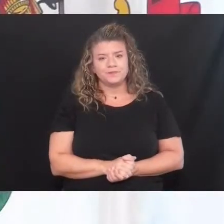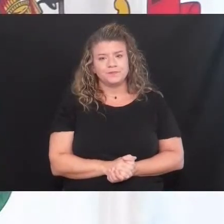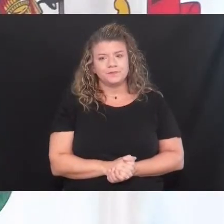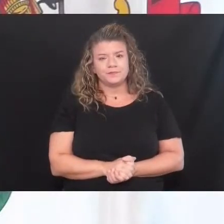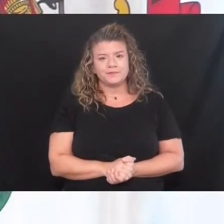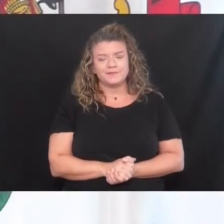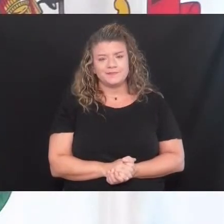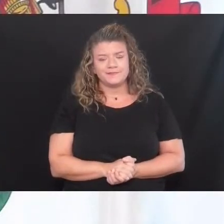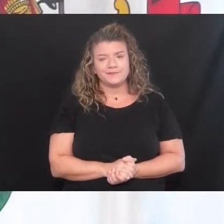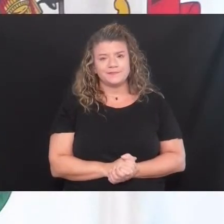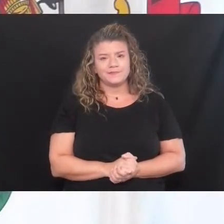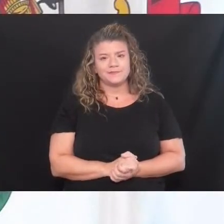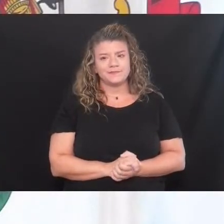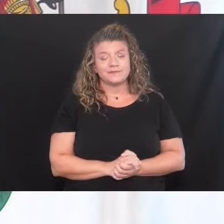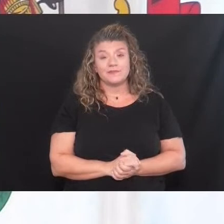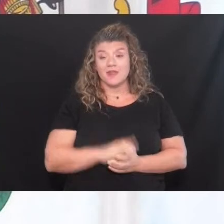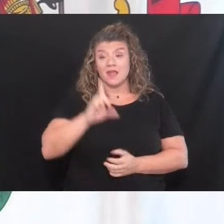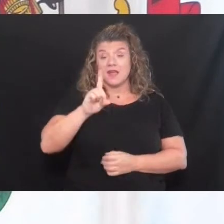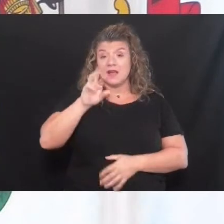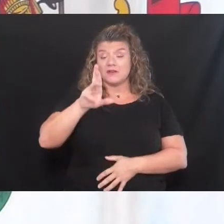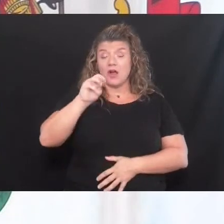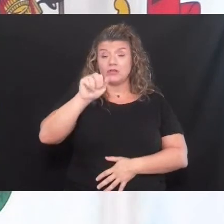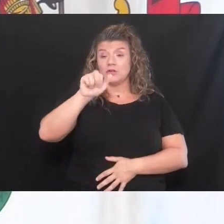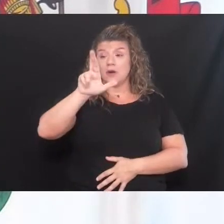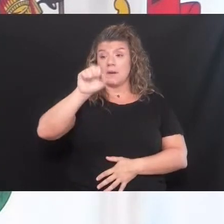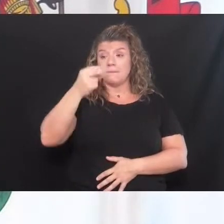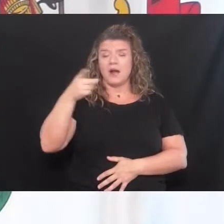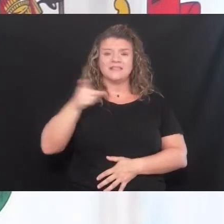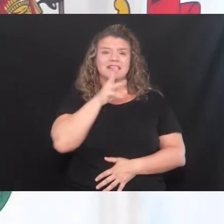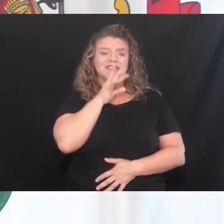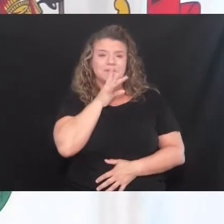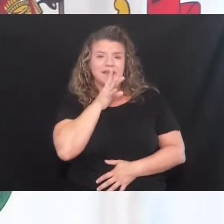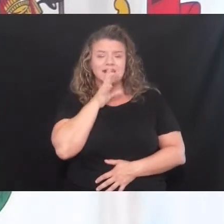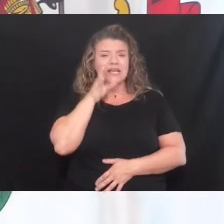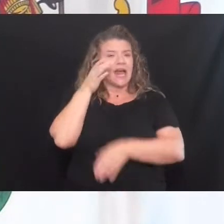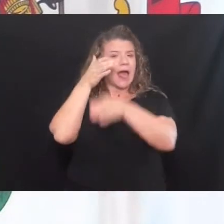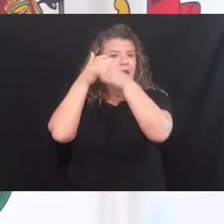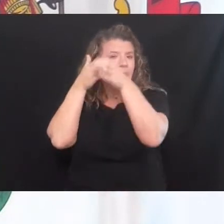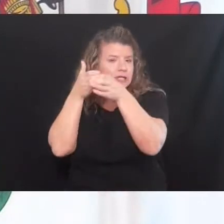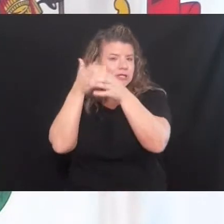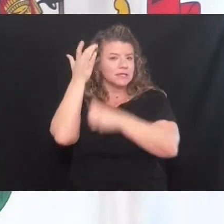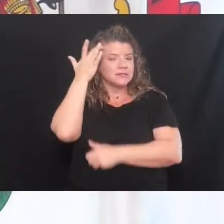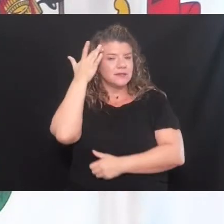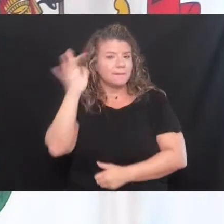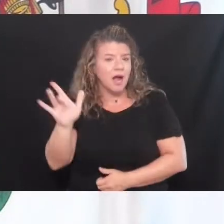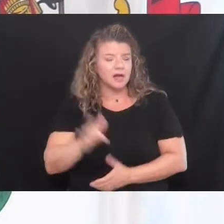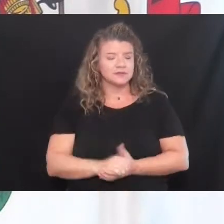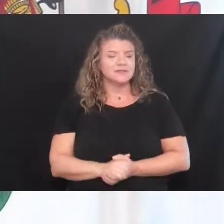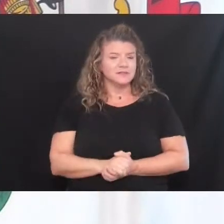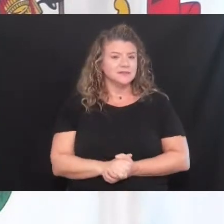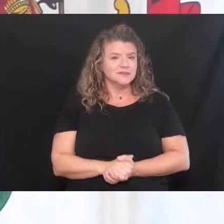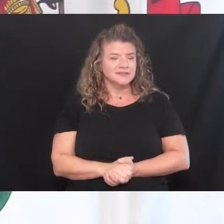Charles, where Dr. Marsh is speaking very intellectually to you and everything, I can,